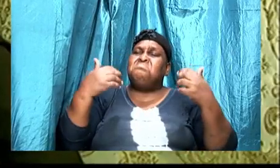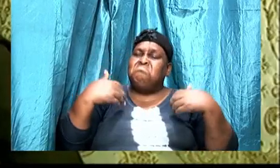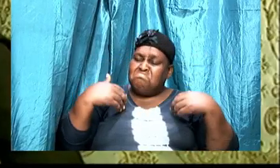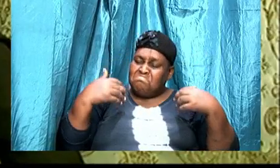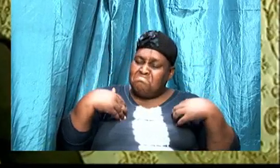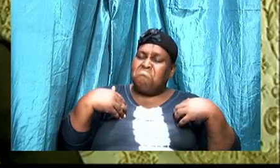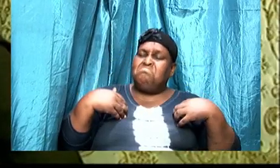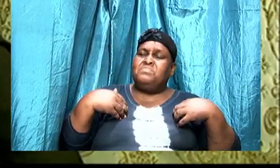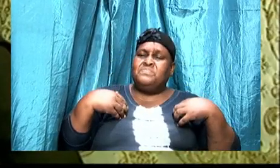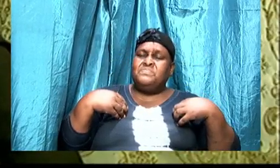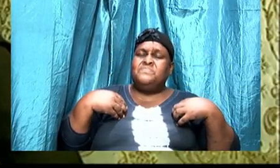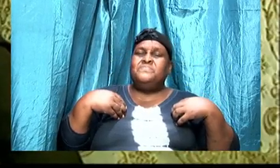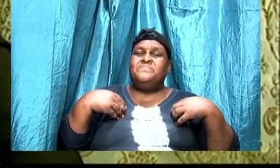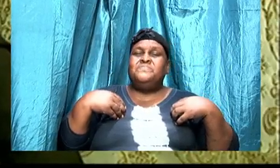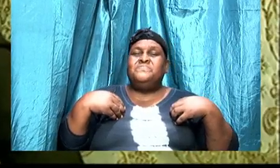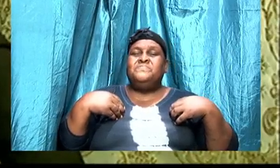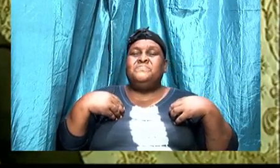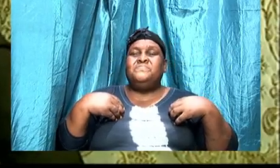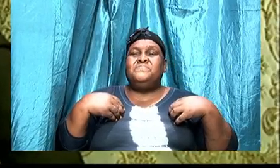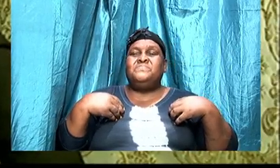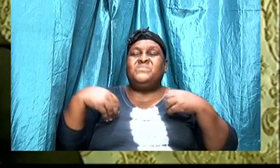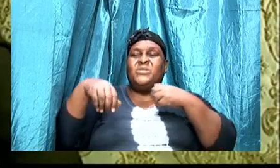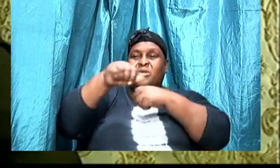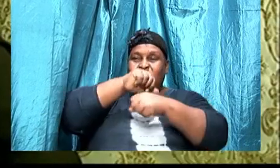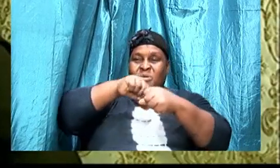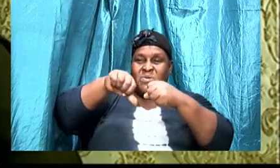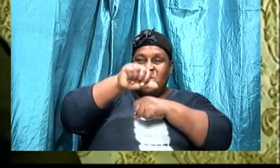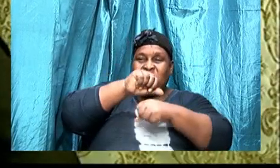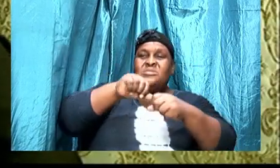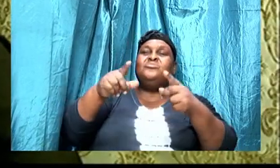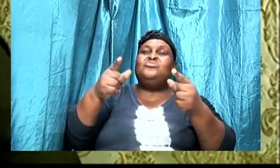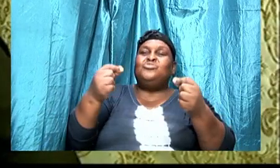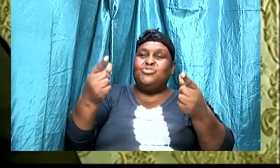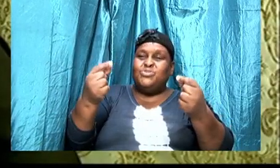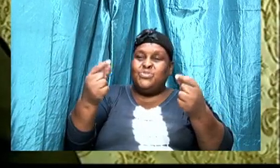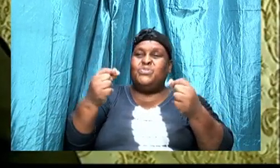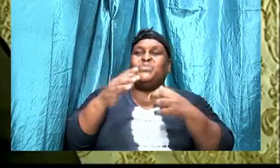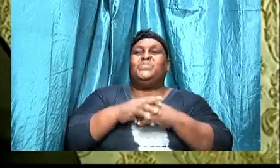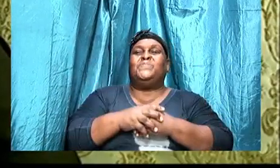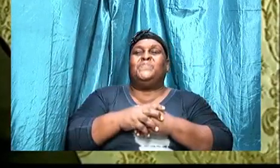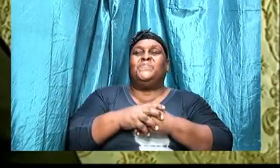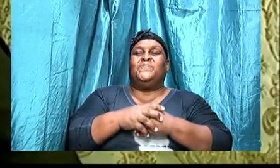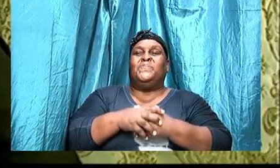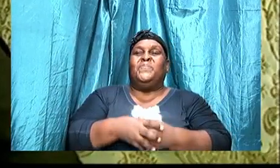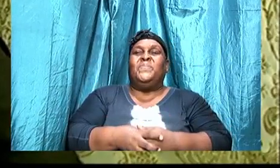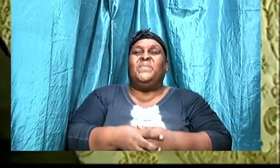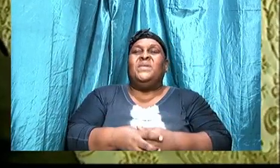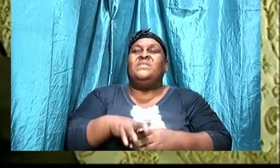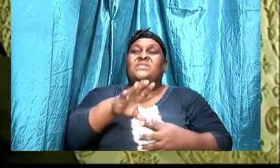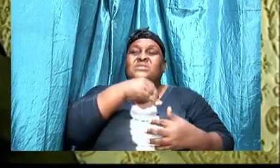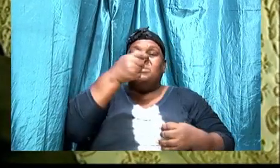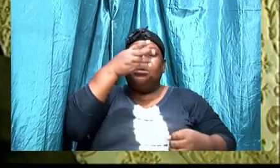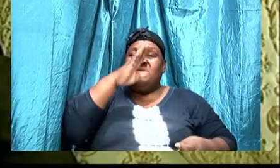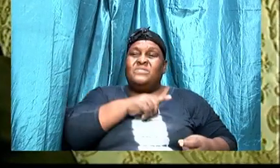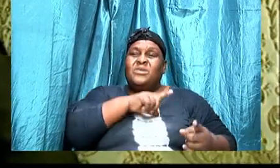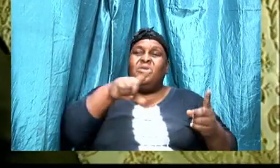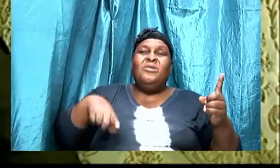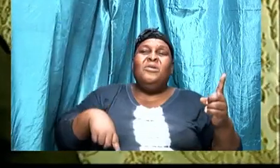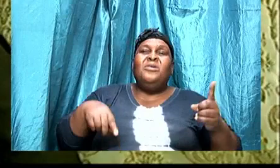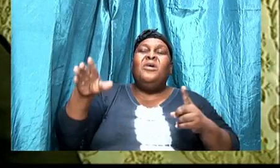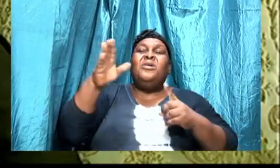actually was anointed to do. And here's the scripture. The Bible says, "The Spirit of the Lord is upon